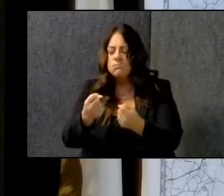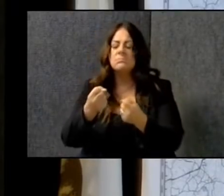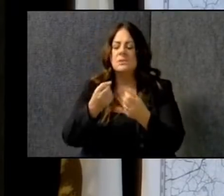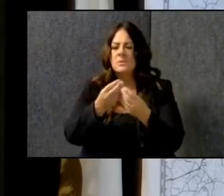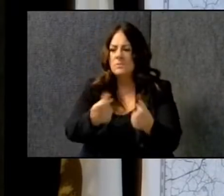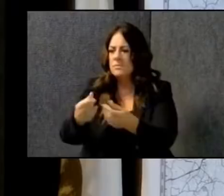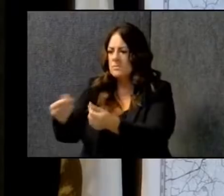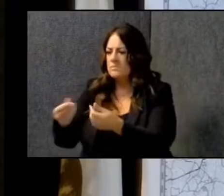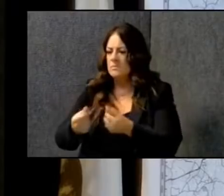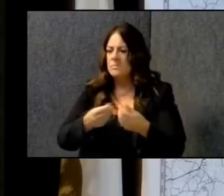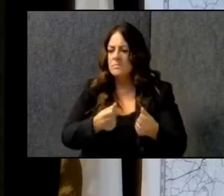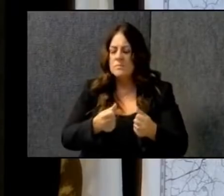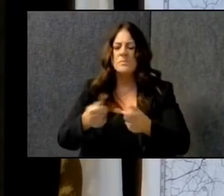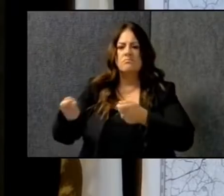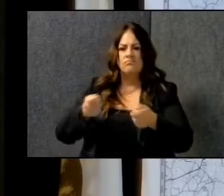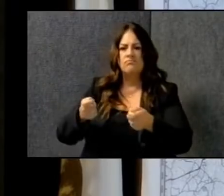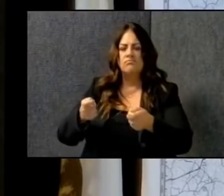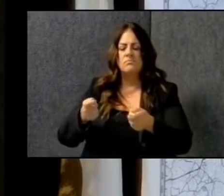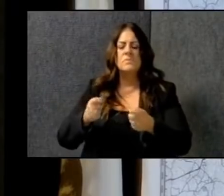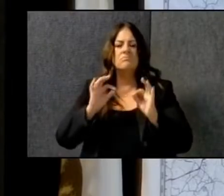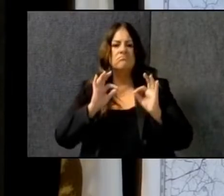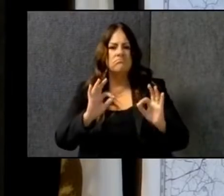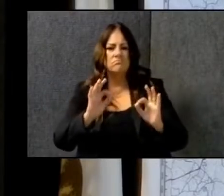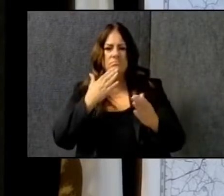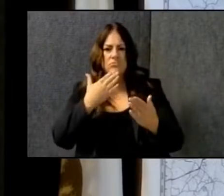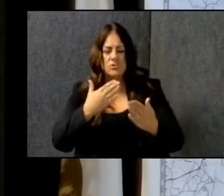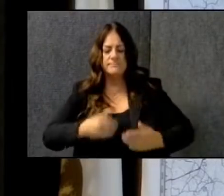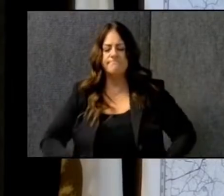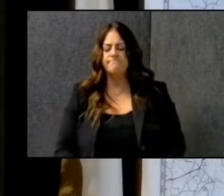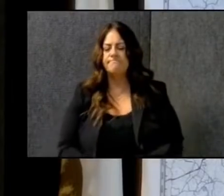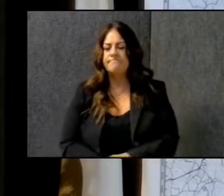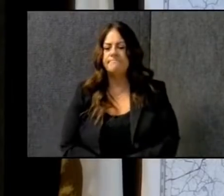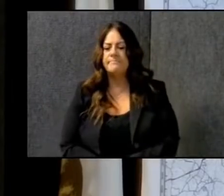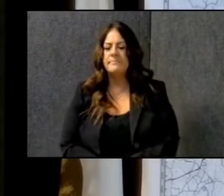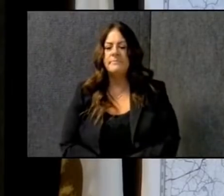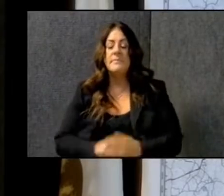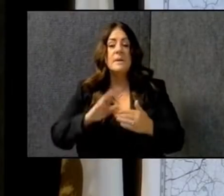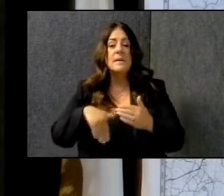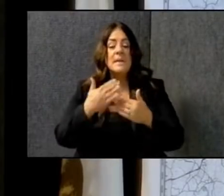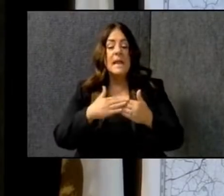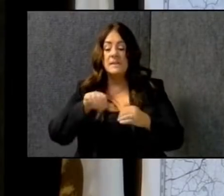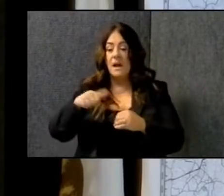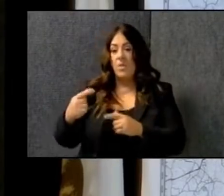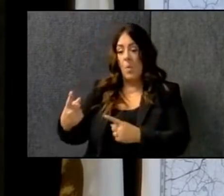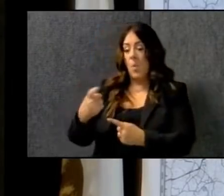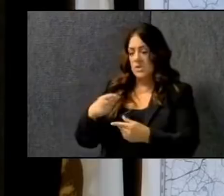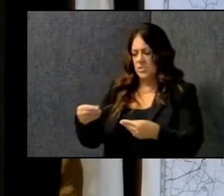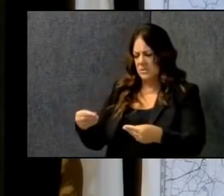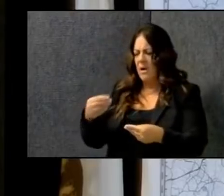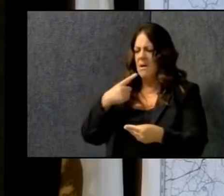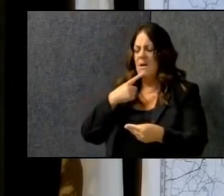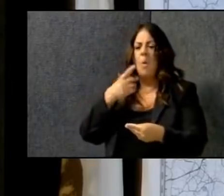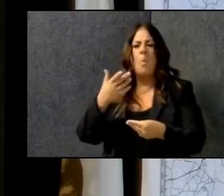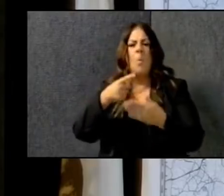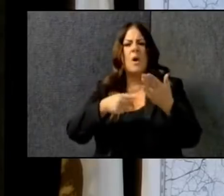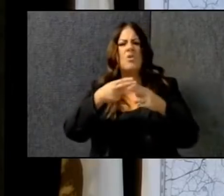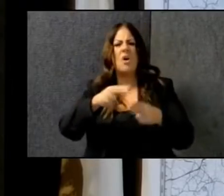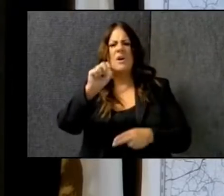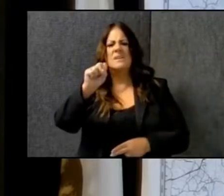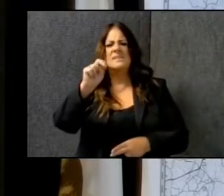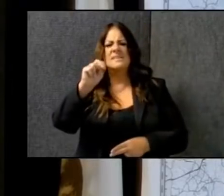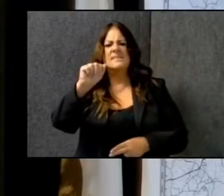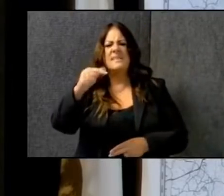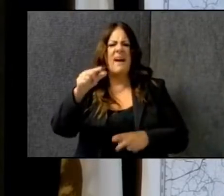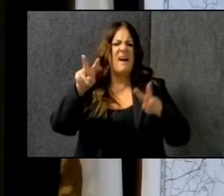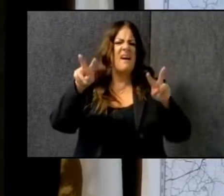any get out of the initial attack phase right now. So things are looking good there. The next one is, what is a snag? Great question. So we